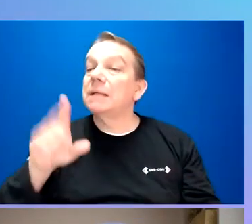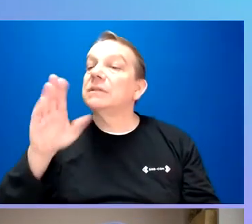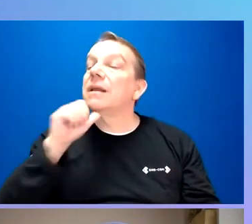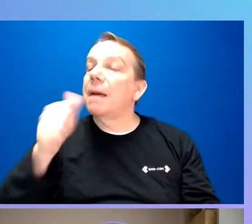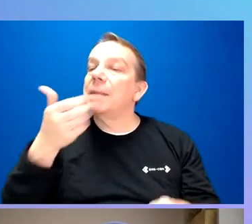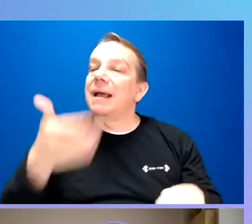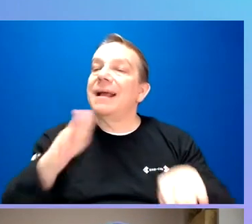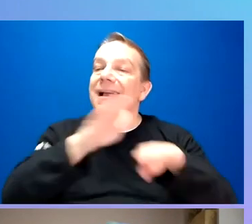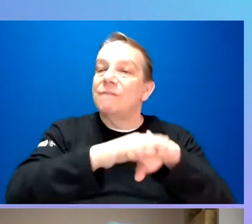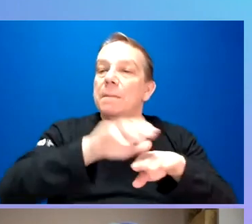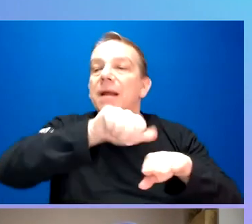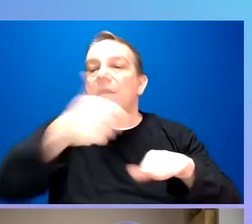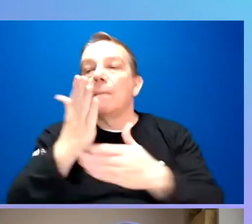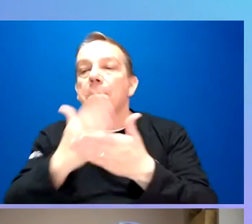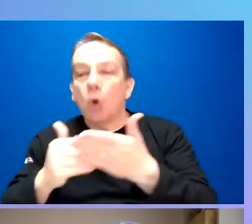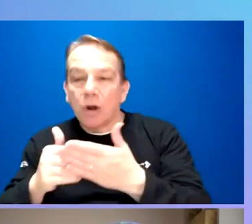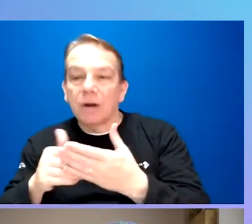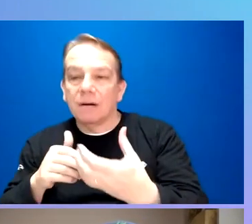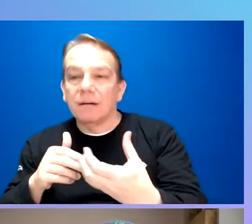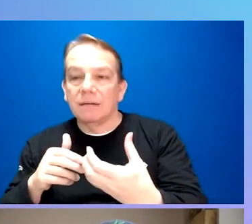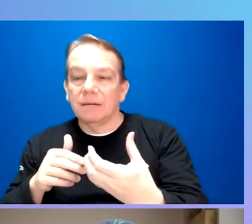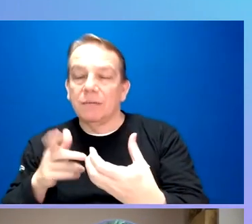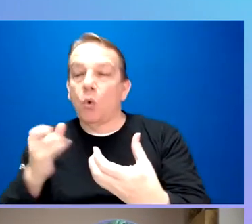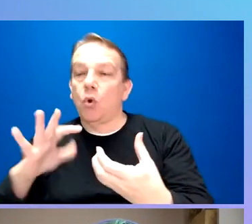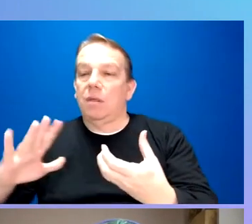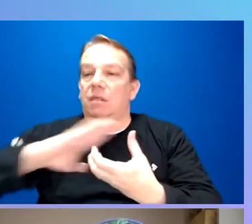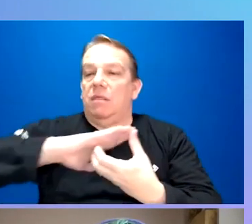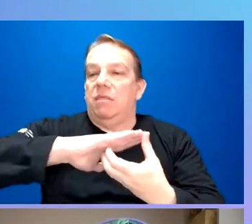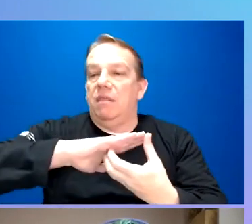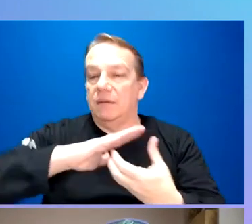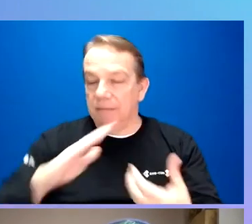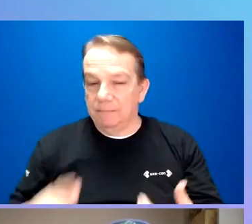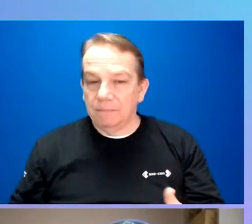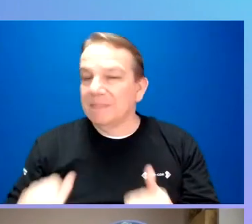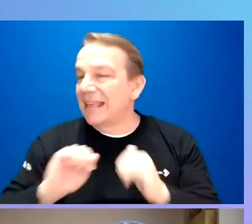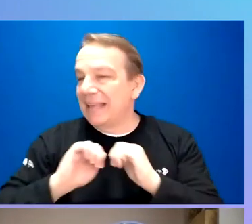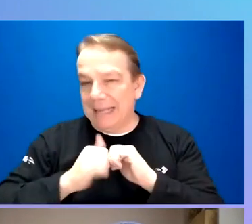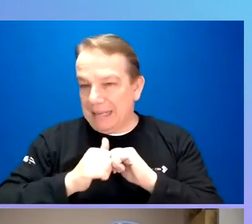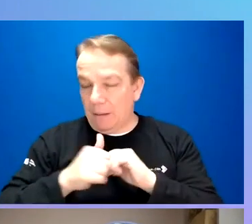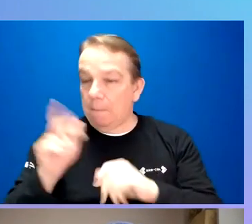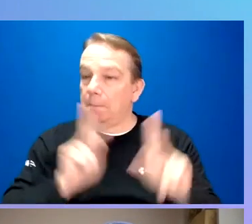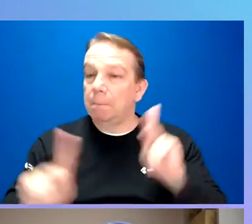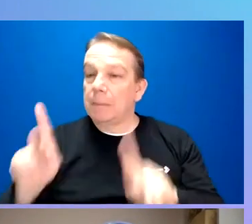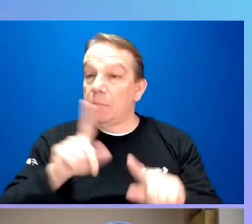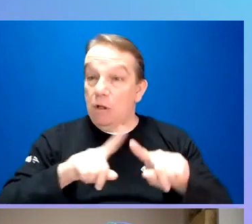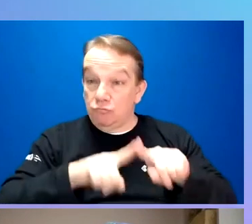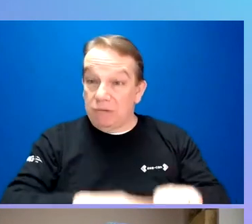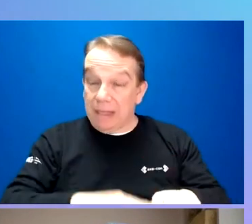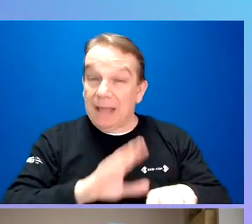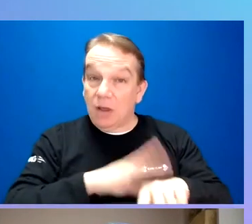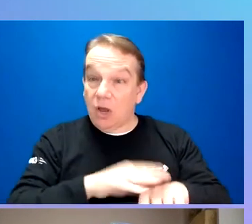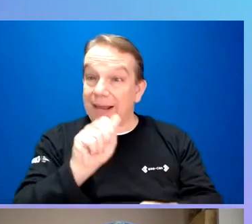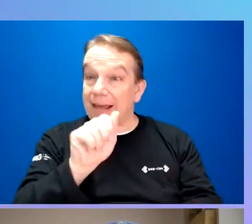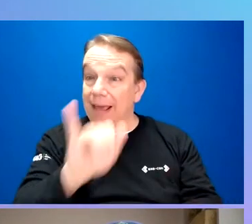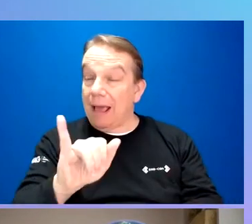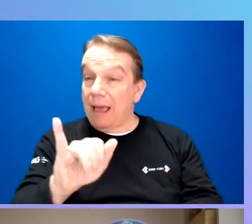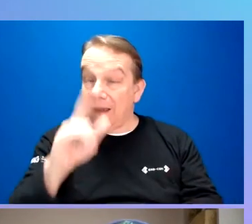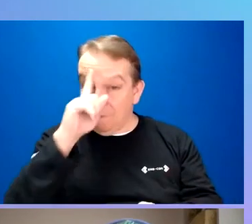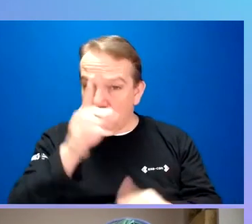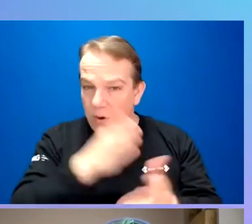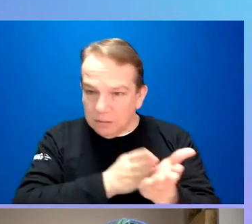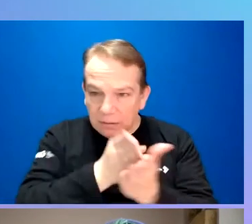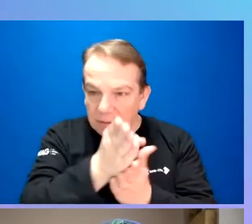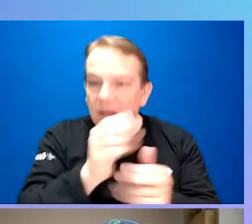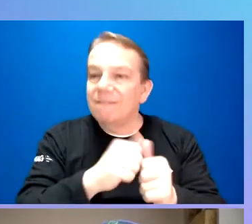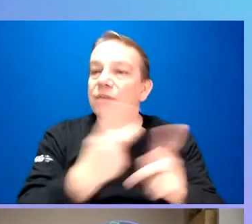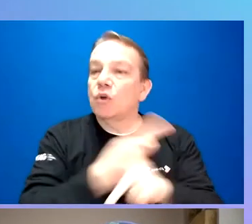covered by another component or completely covered. So the way that this helps is for people who rely on assistive technologies to navigate a mobile